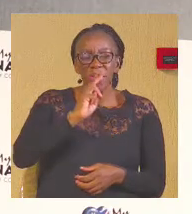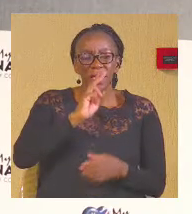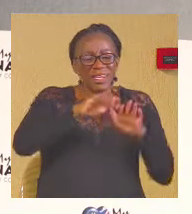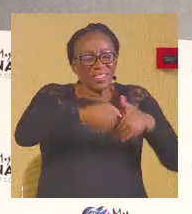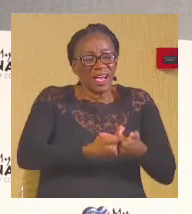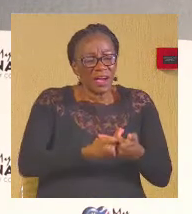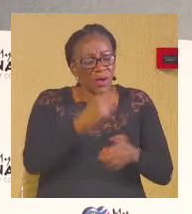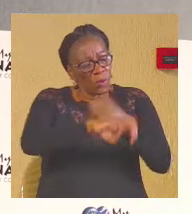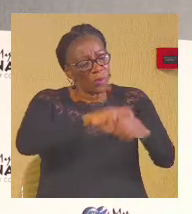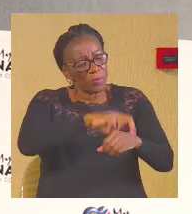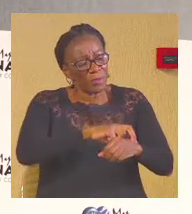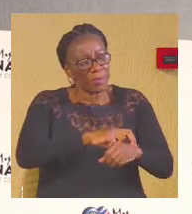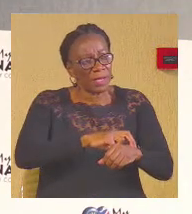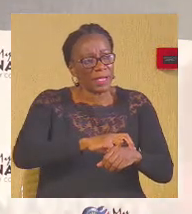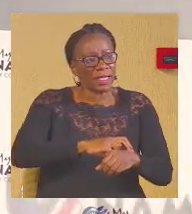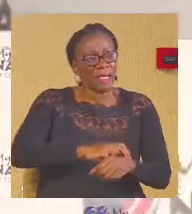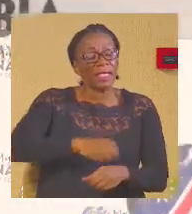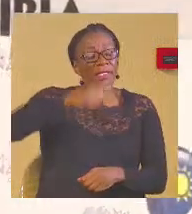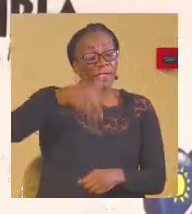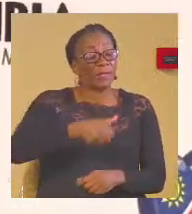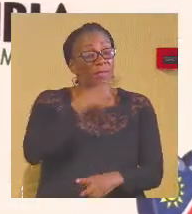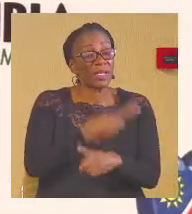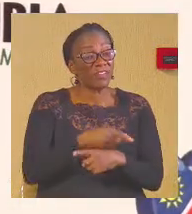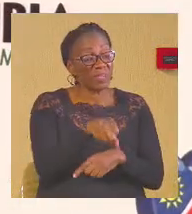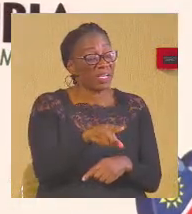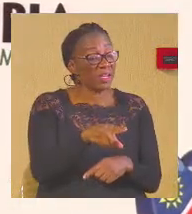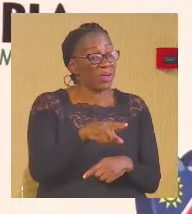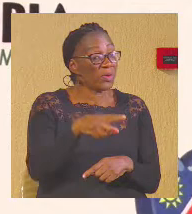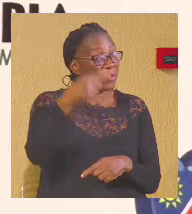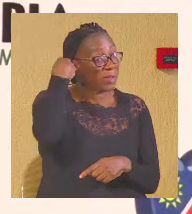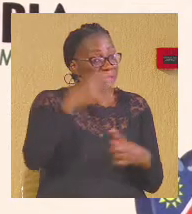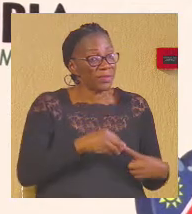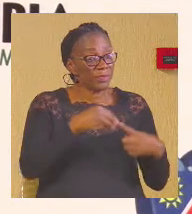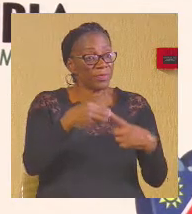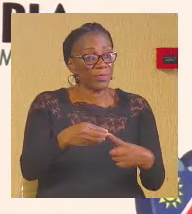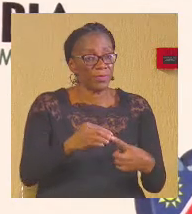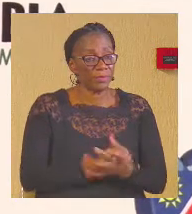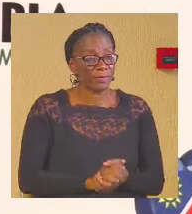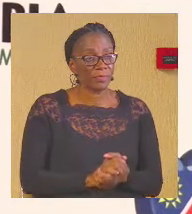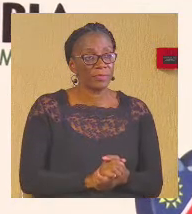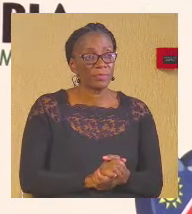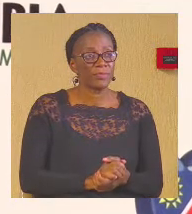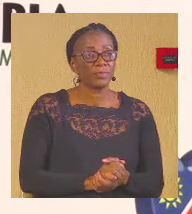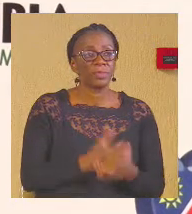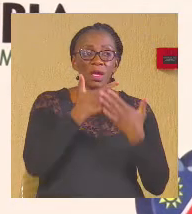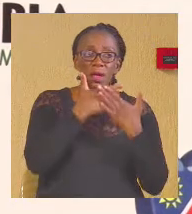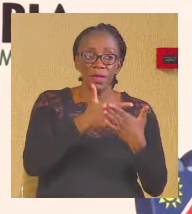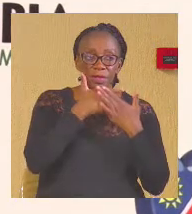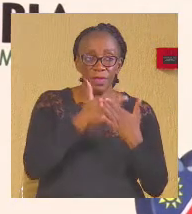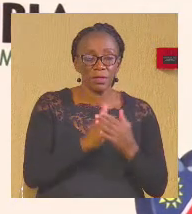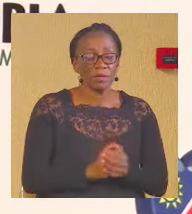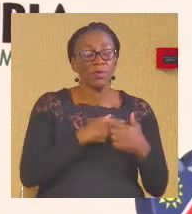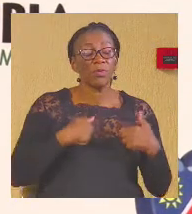are? Yeah, thank you very much for the question. And again, we are pleased to be here